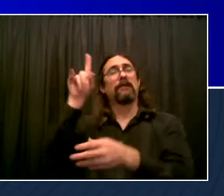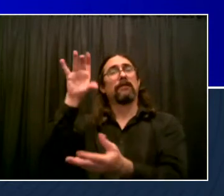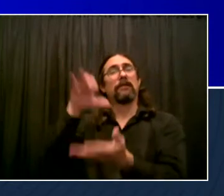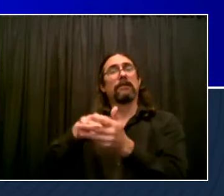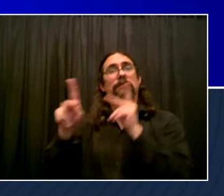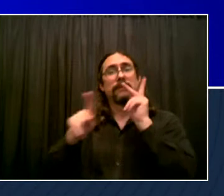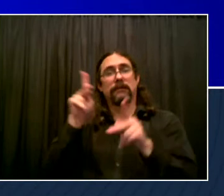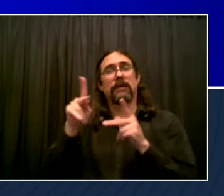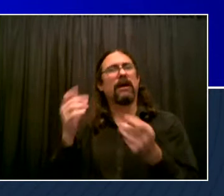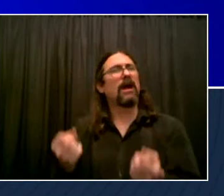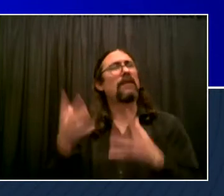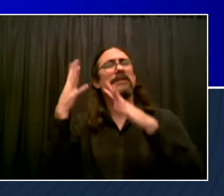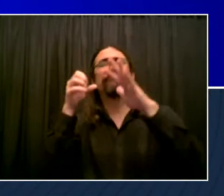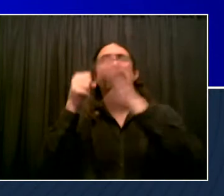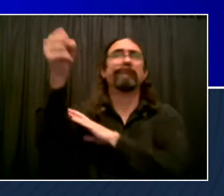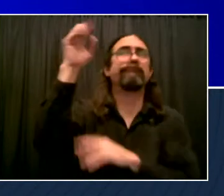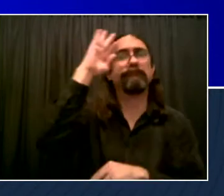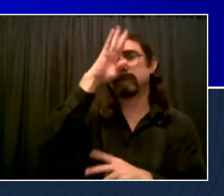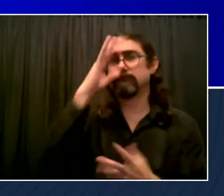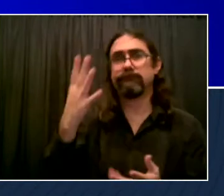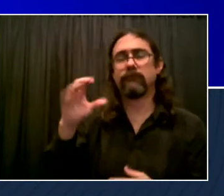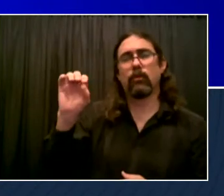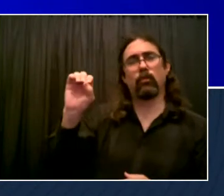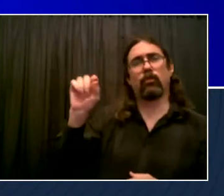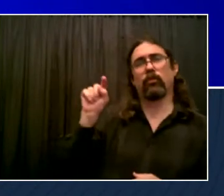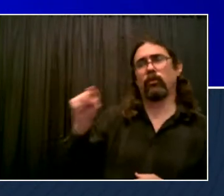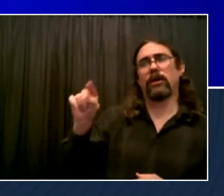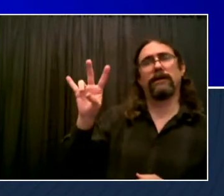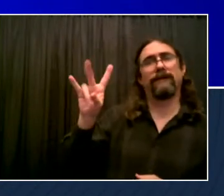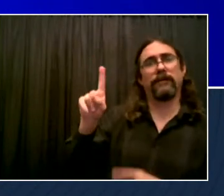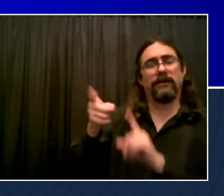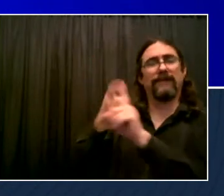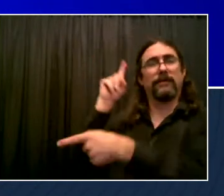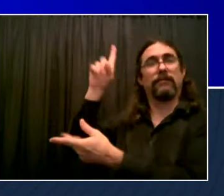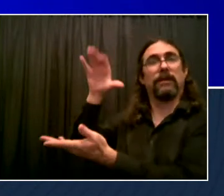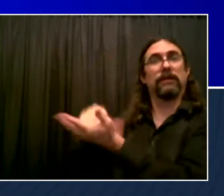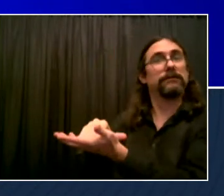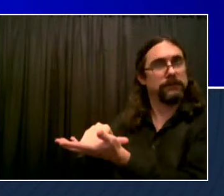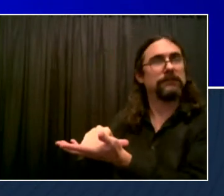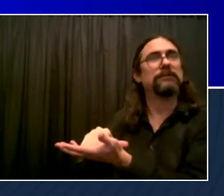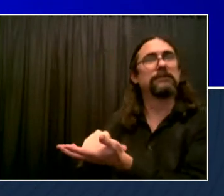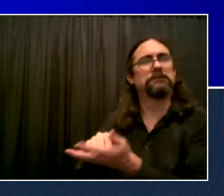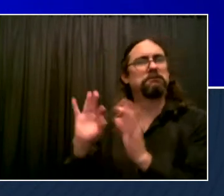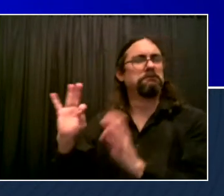0.71. Very good number. And then number three, new reported cases on a 7-day average. Today's report,